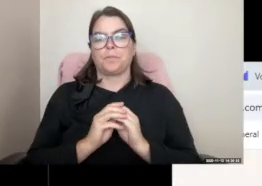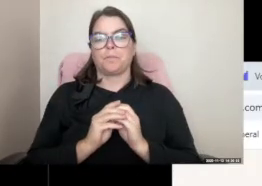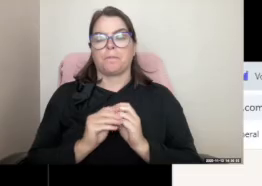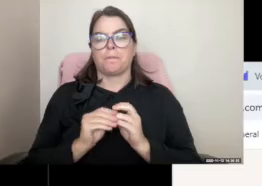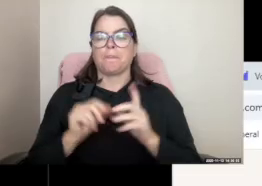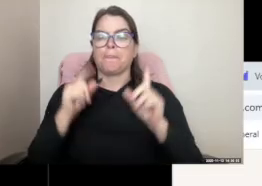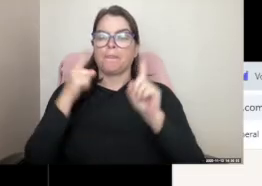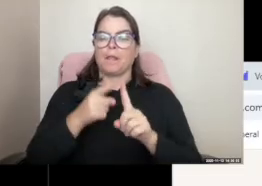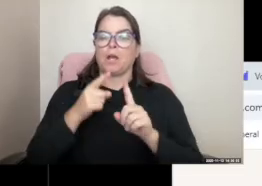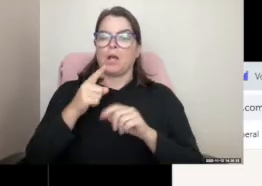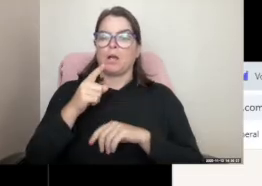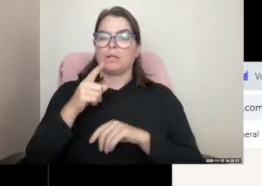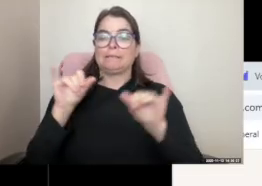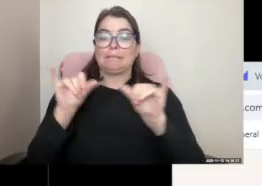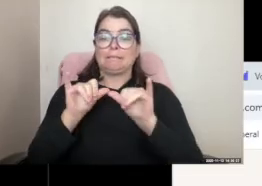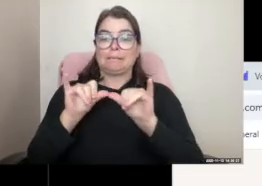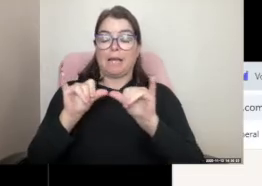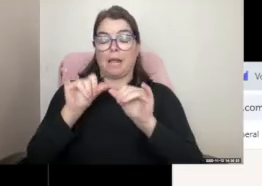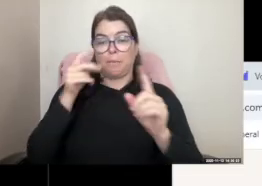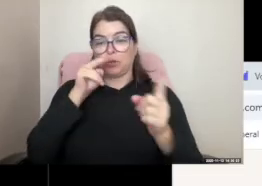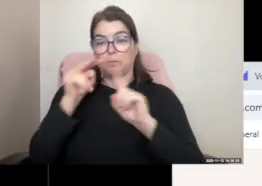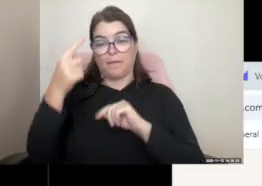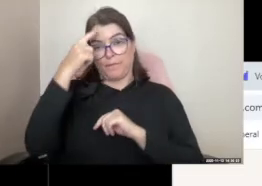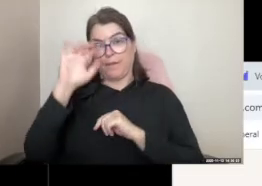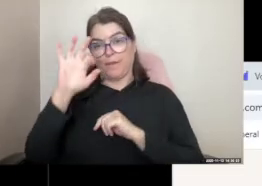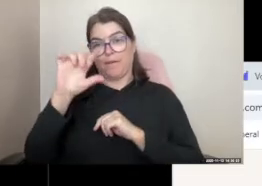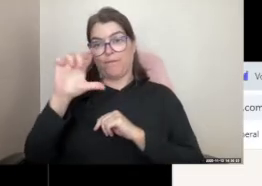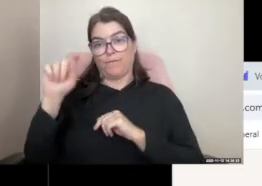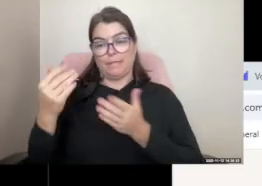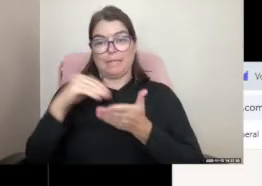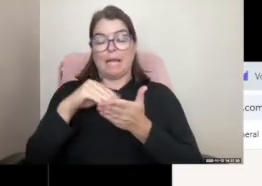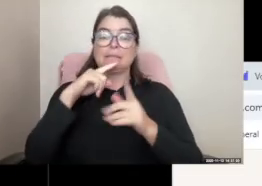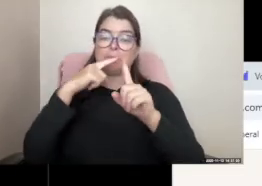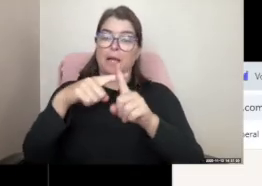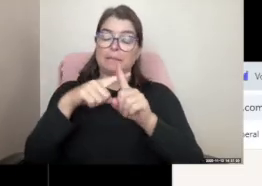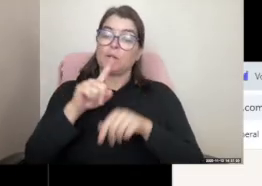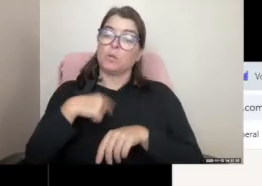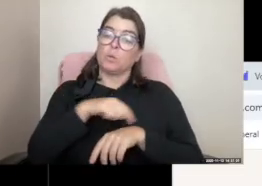should be. That is what we all want to see. Sadly, don't